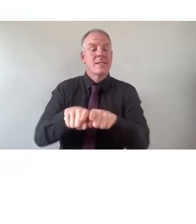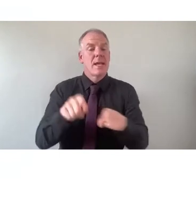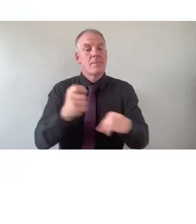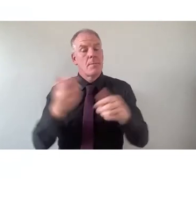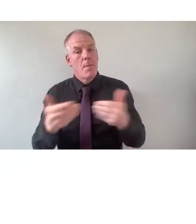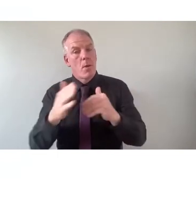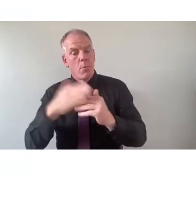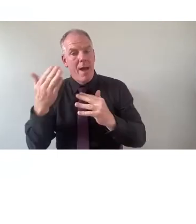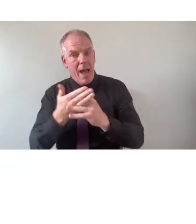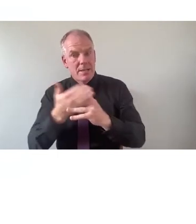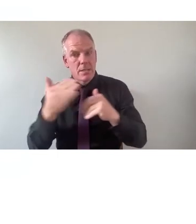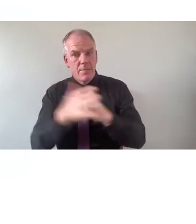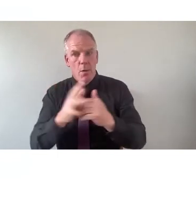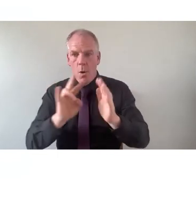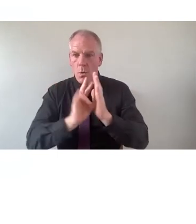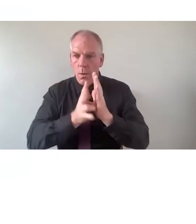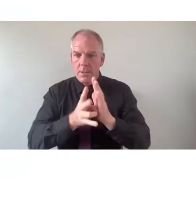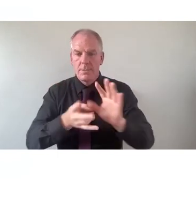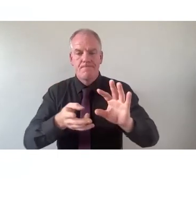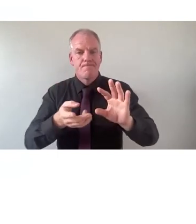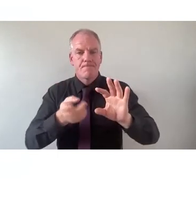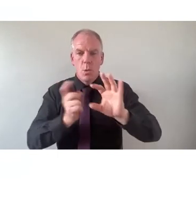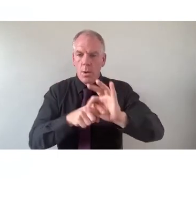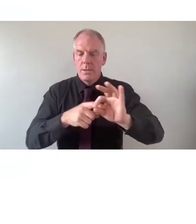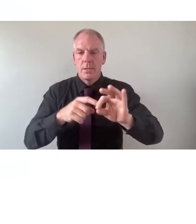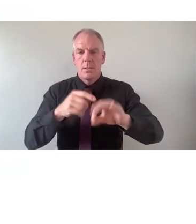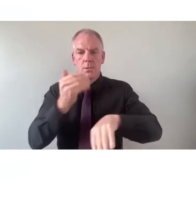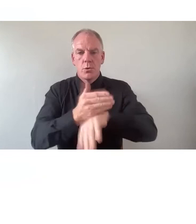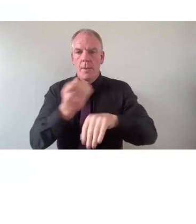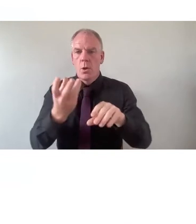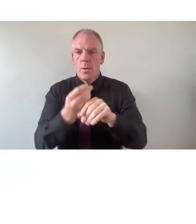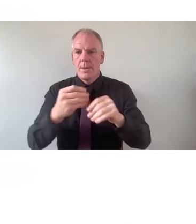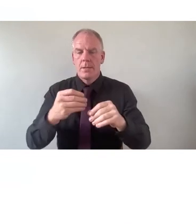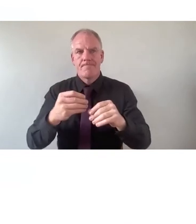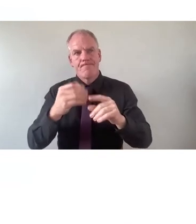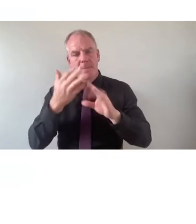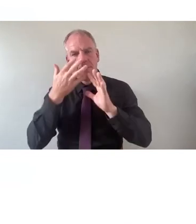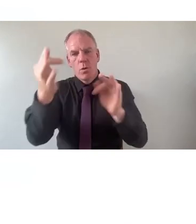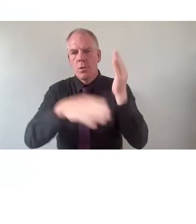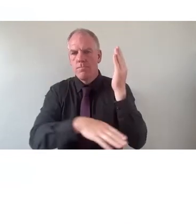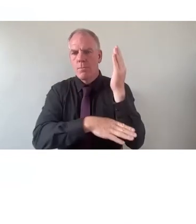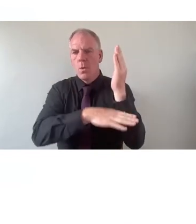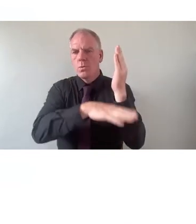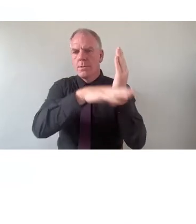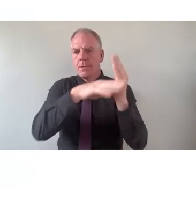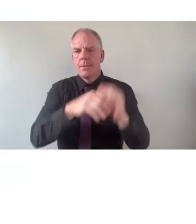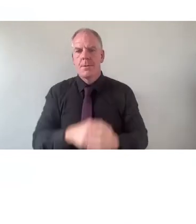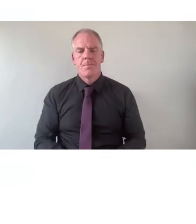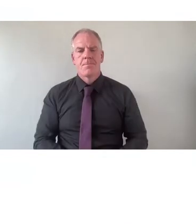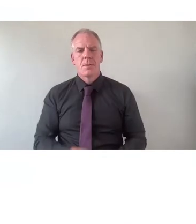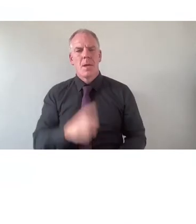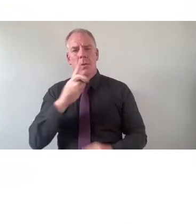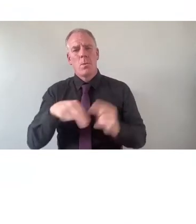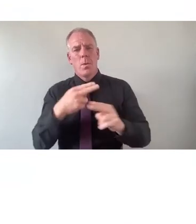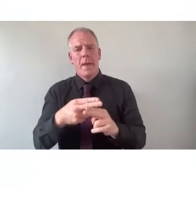to good quality job, also jobs that have a career prospect. But I think, let's be very honest, without a strong engagement